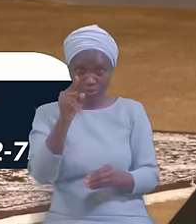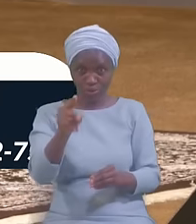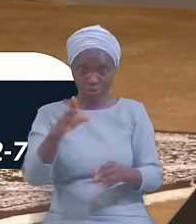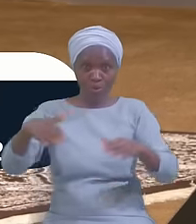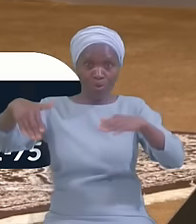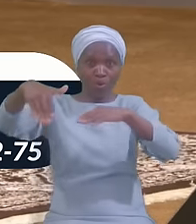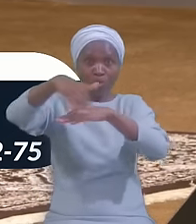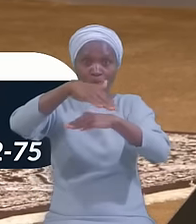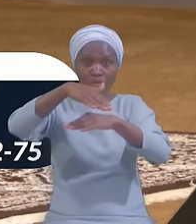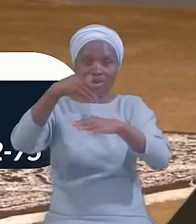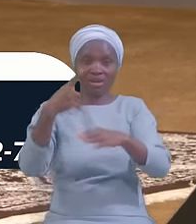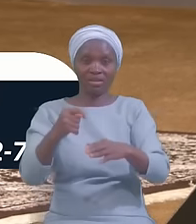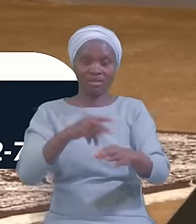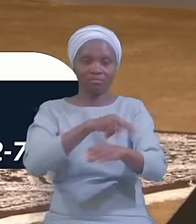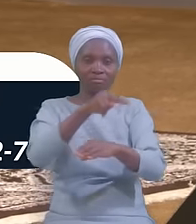the nations.